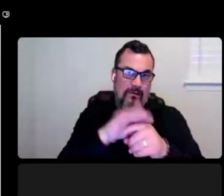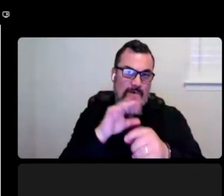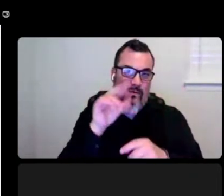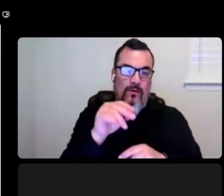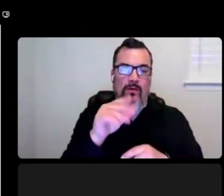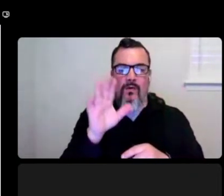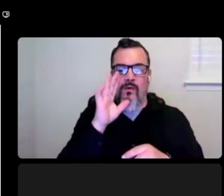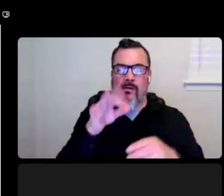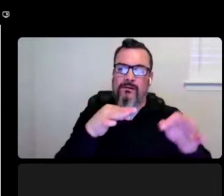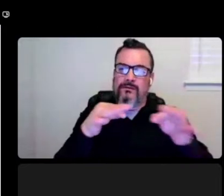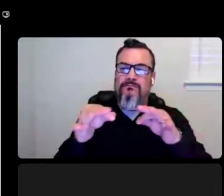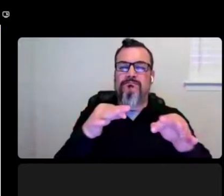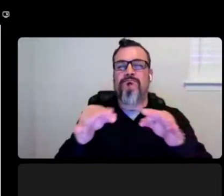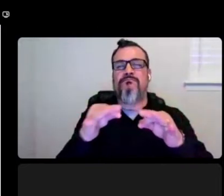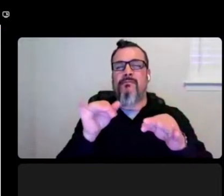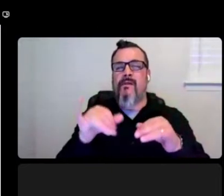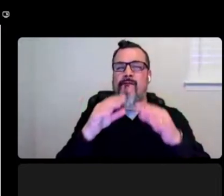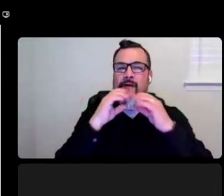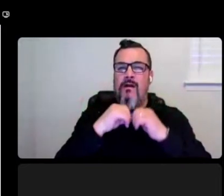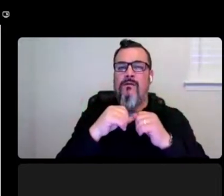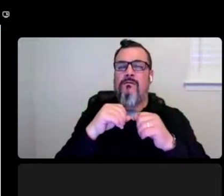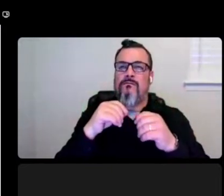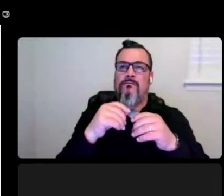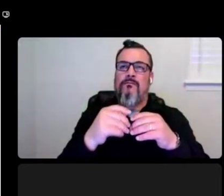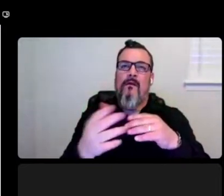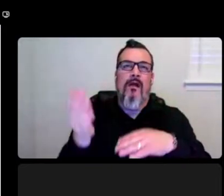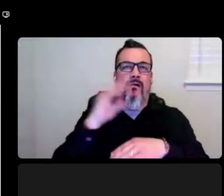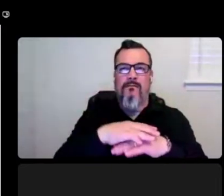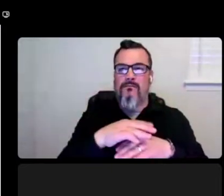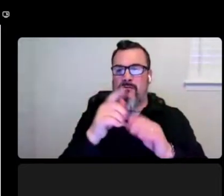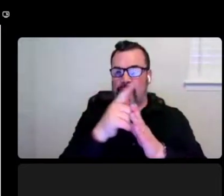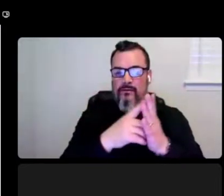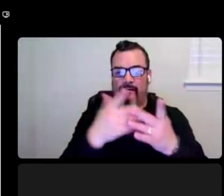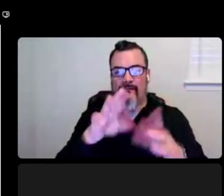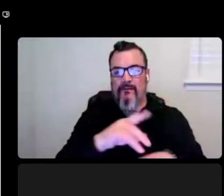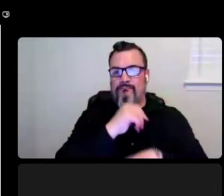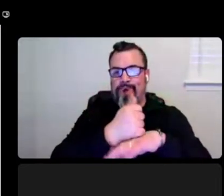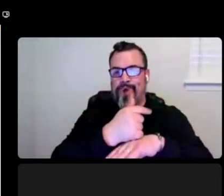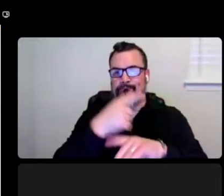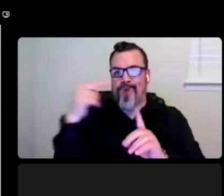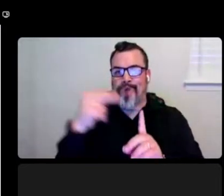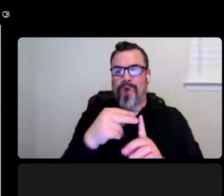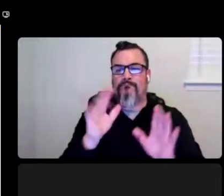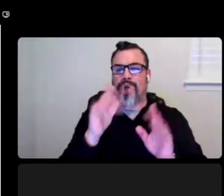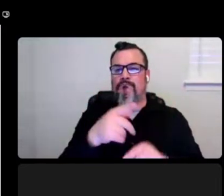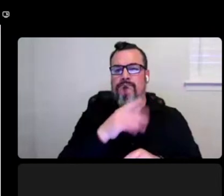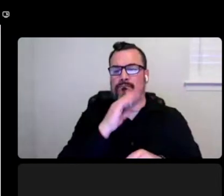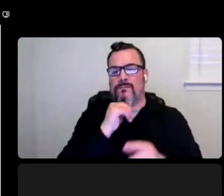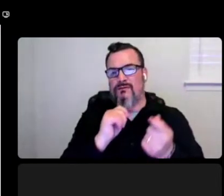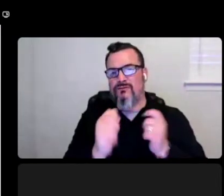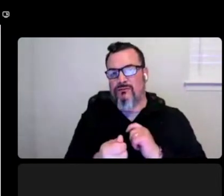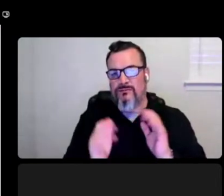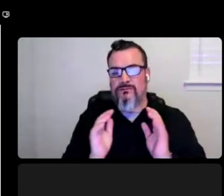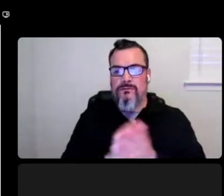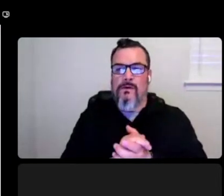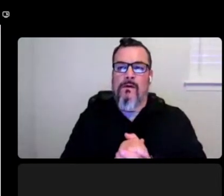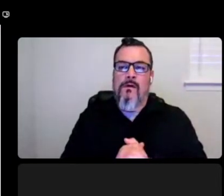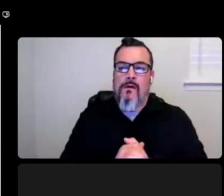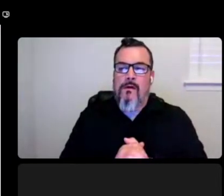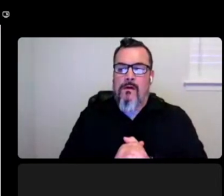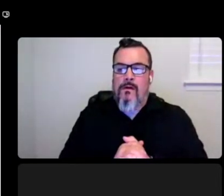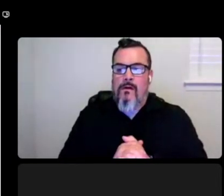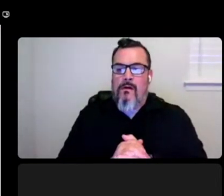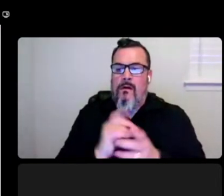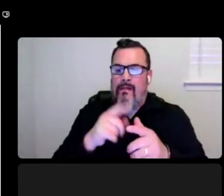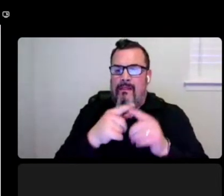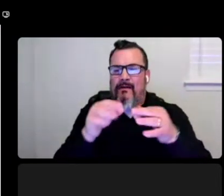the value of attorneys all day long. He has his point of view. He's earned it, and he's not about to change it. Then